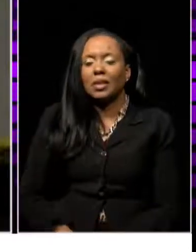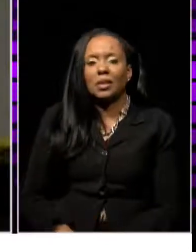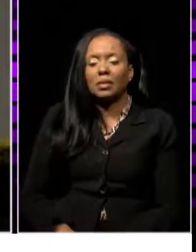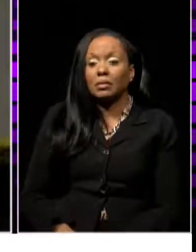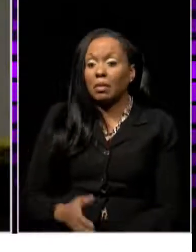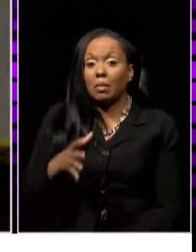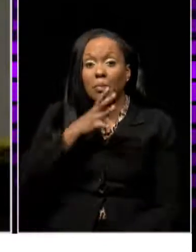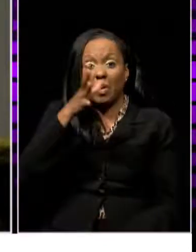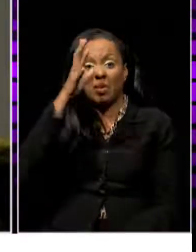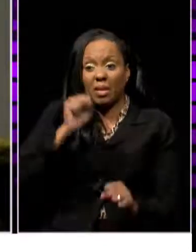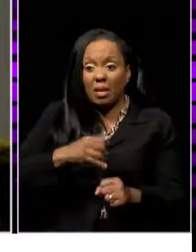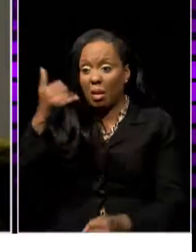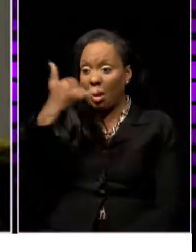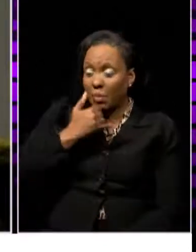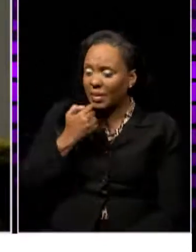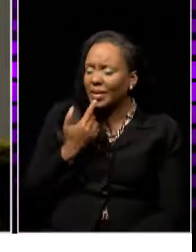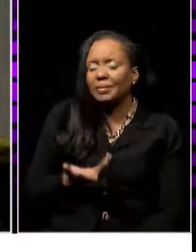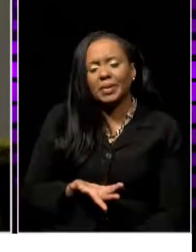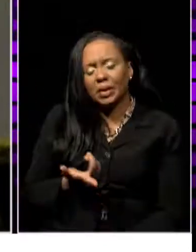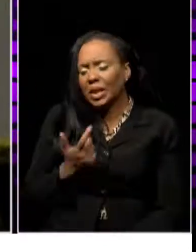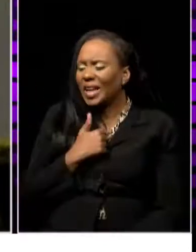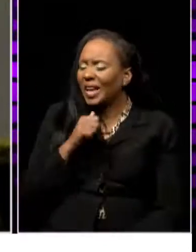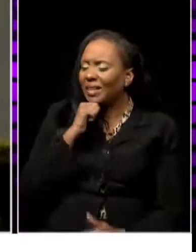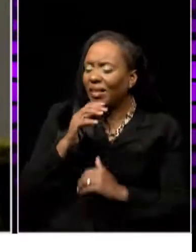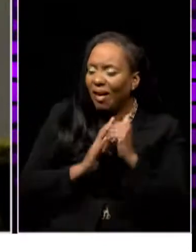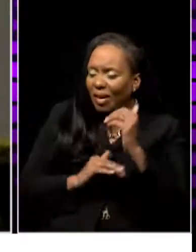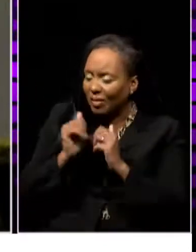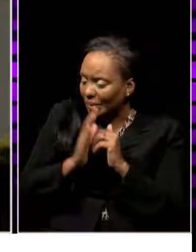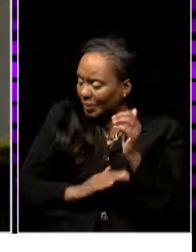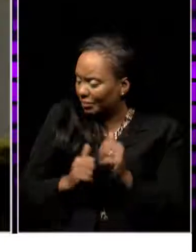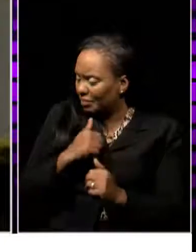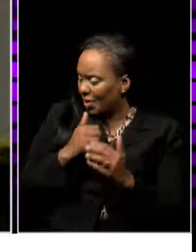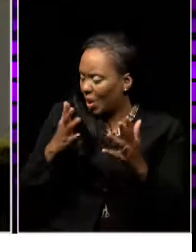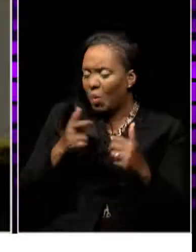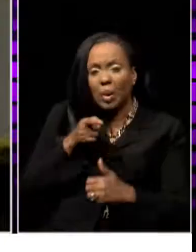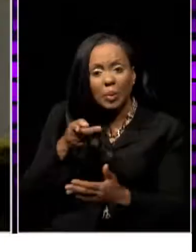communication. And be honest. So,